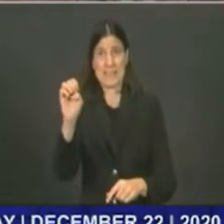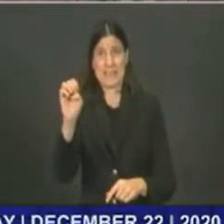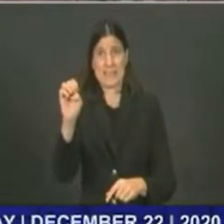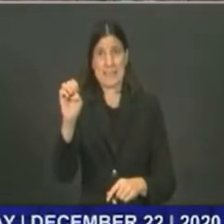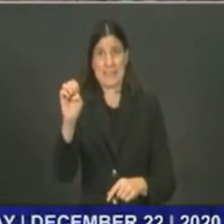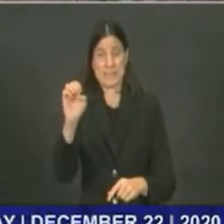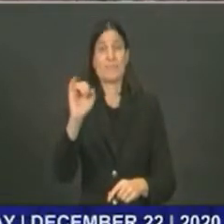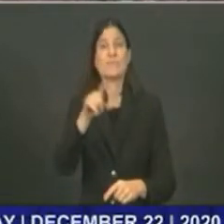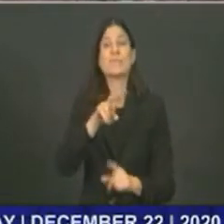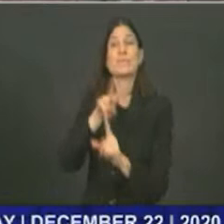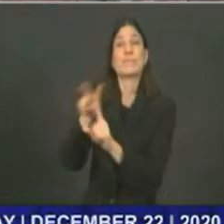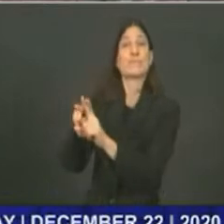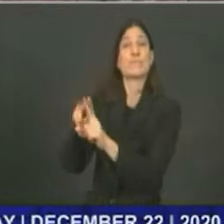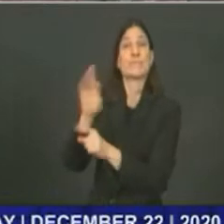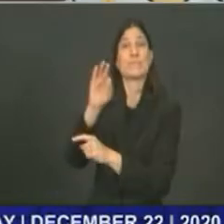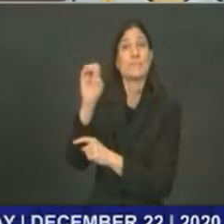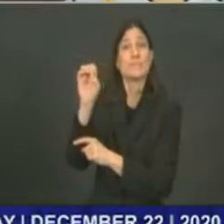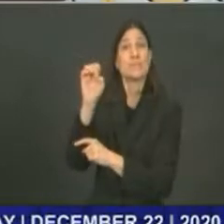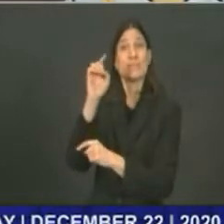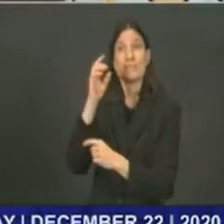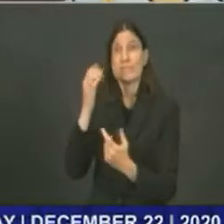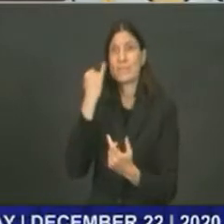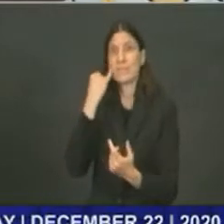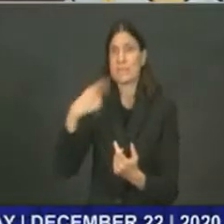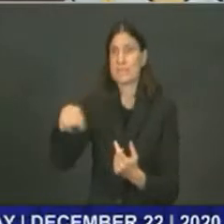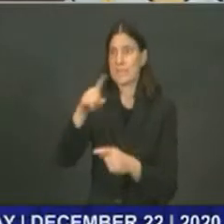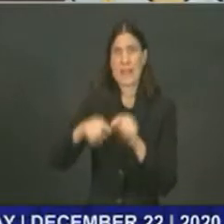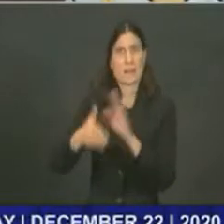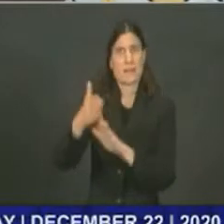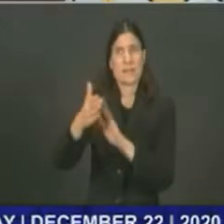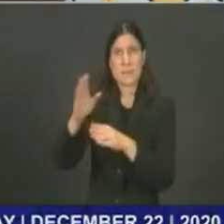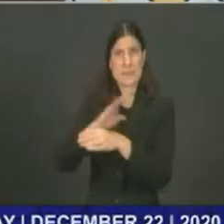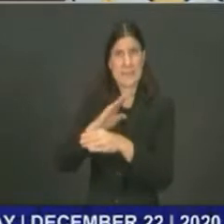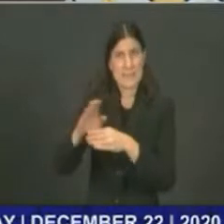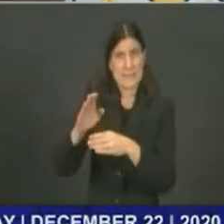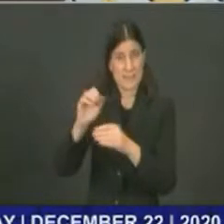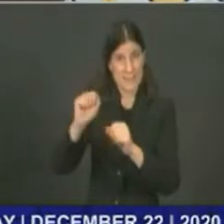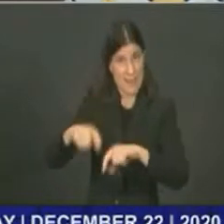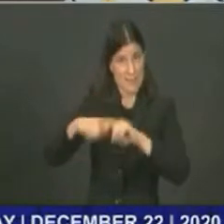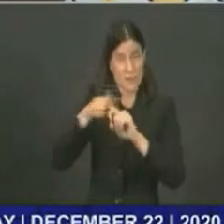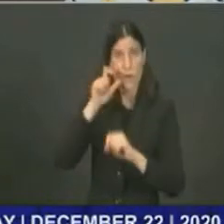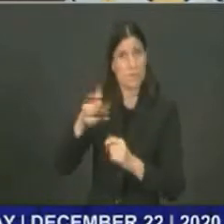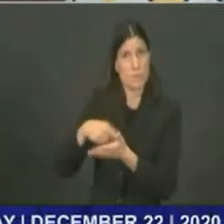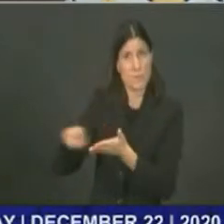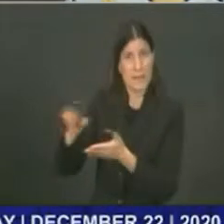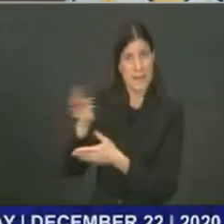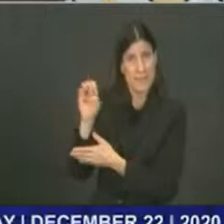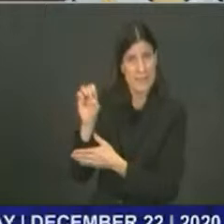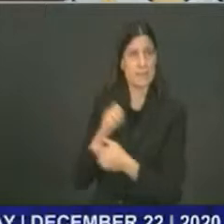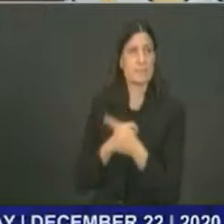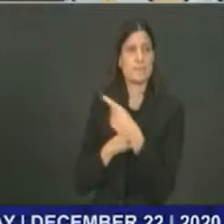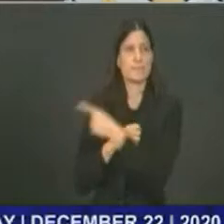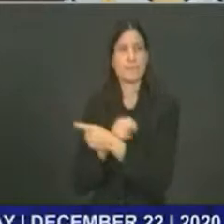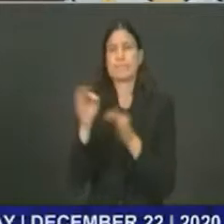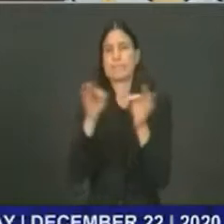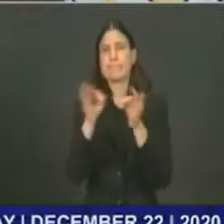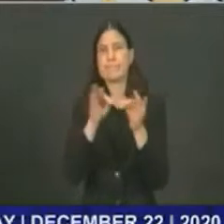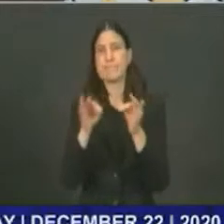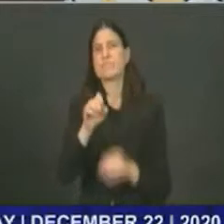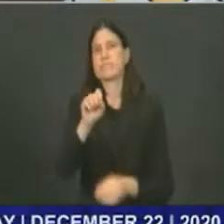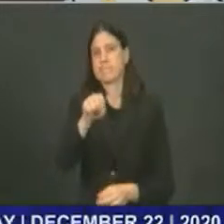licensing but aren't allowed to operate legally? I'd say on financial relief for small businesses, we're looking at an array of options, and it would be